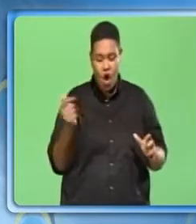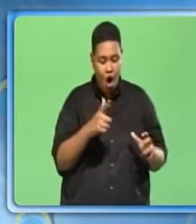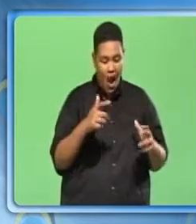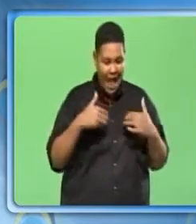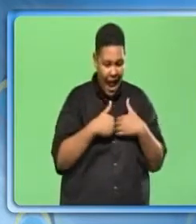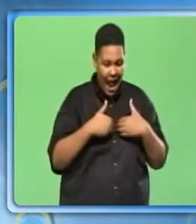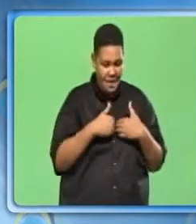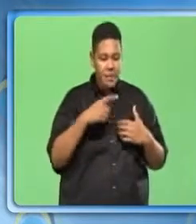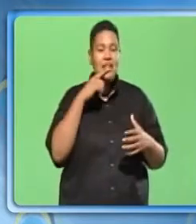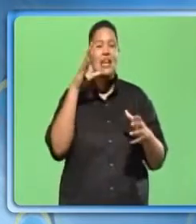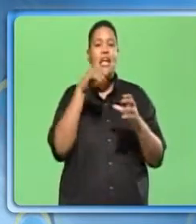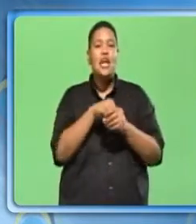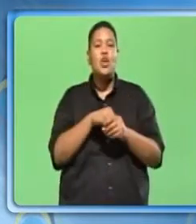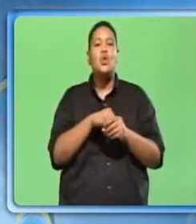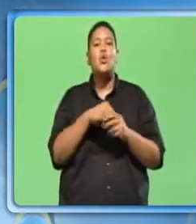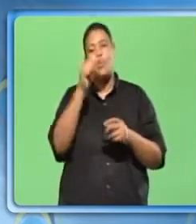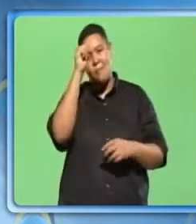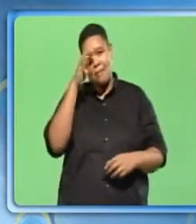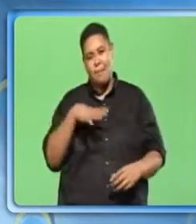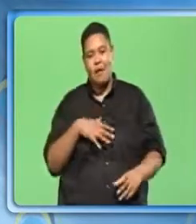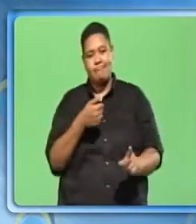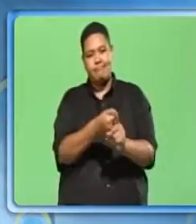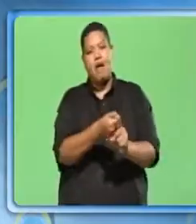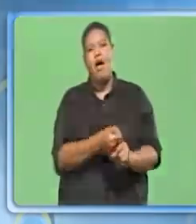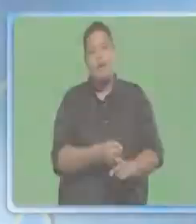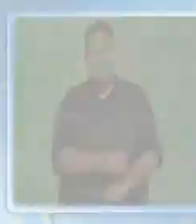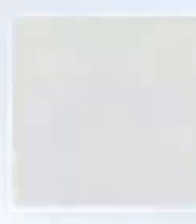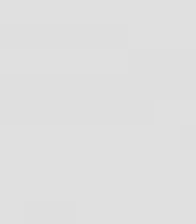animals, including man.